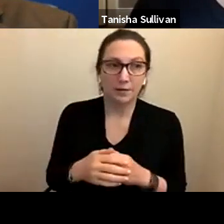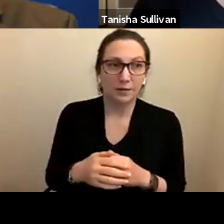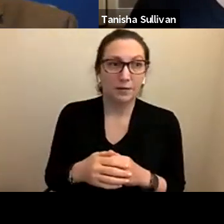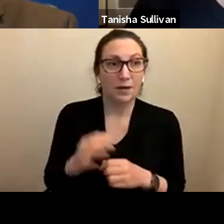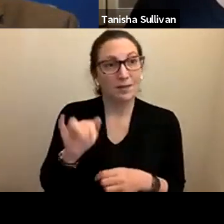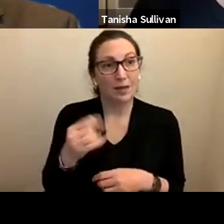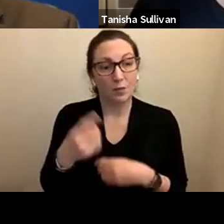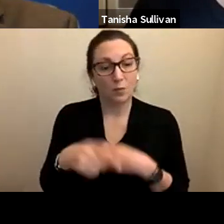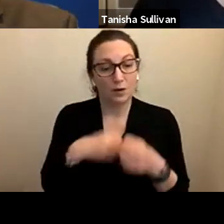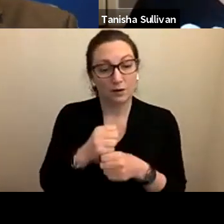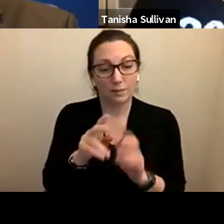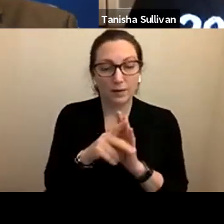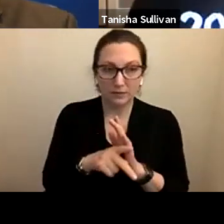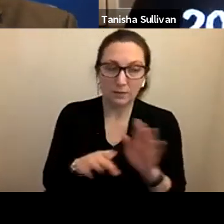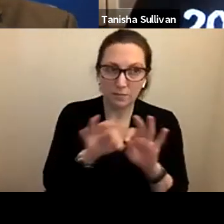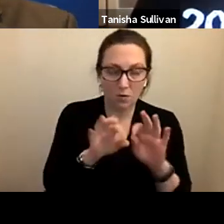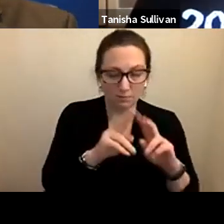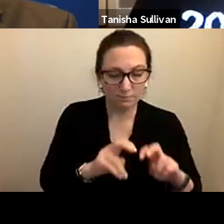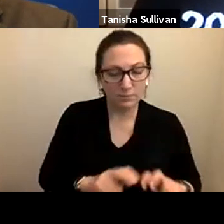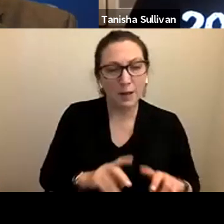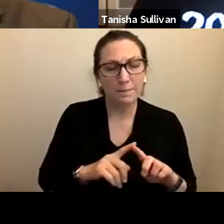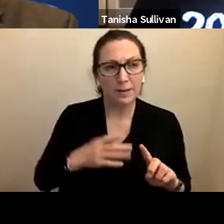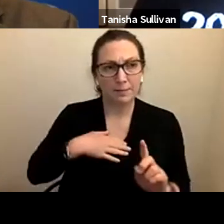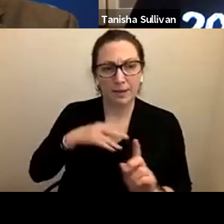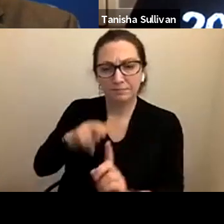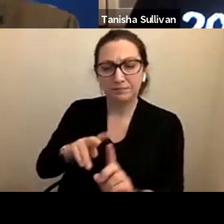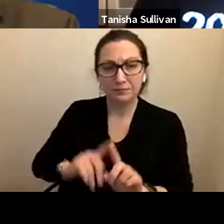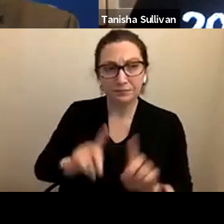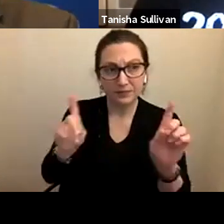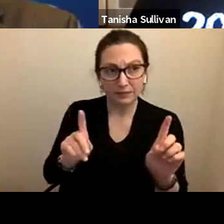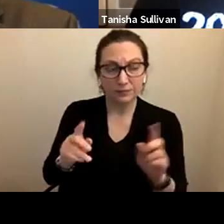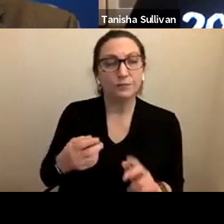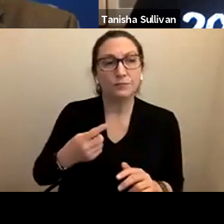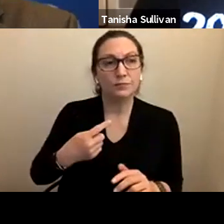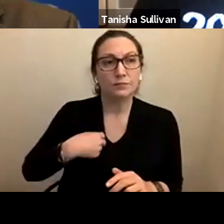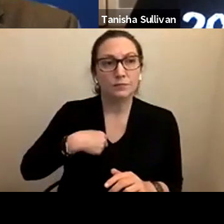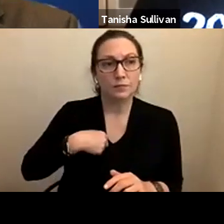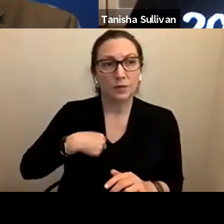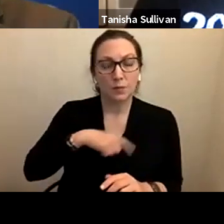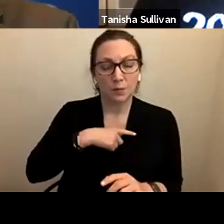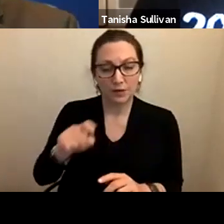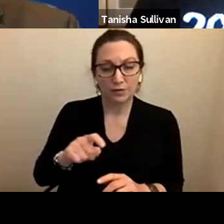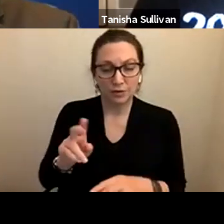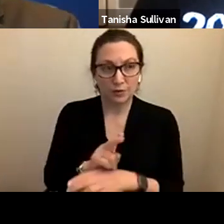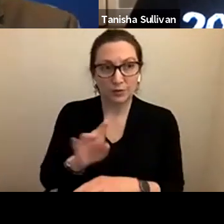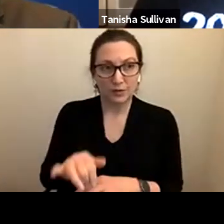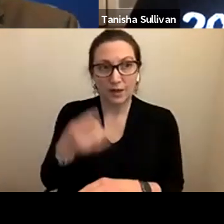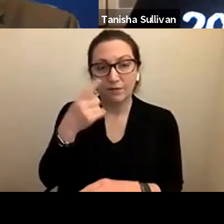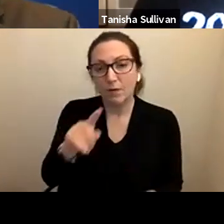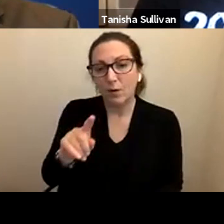one-year policy, but I might see it slightly different that we use that as a baseline for a